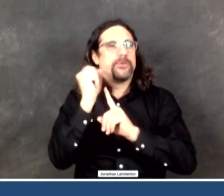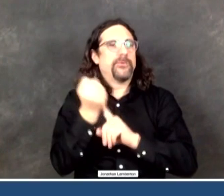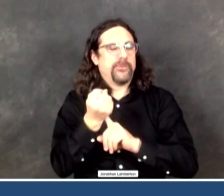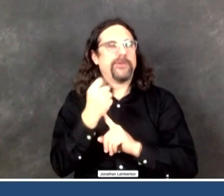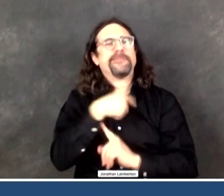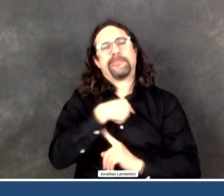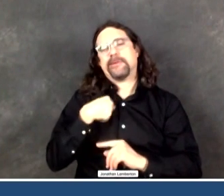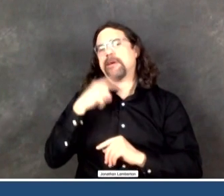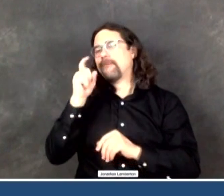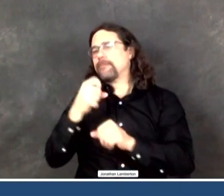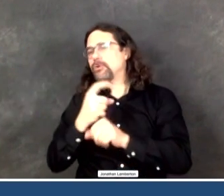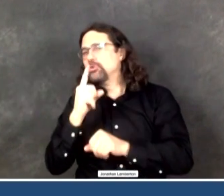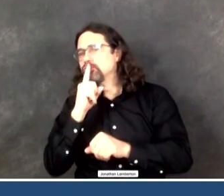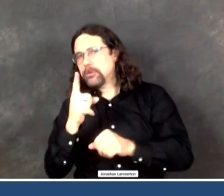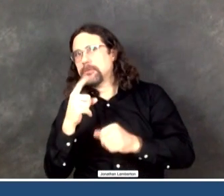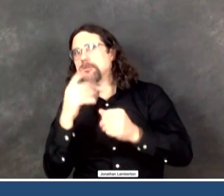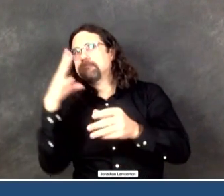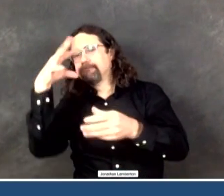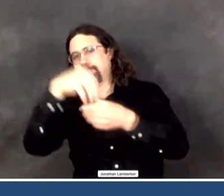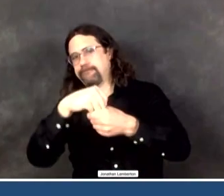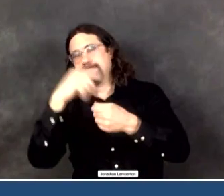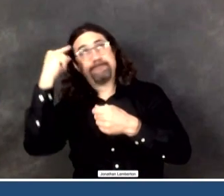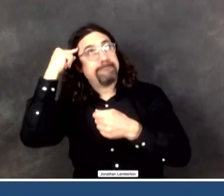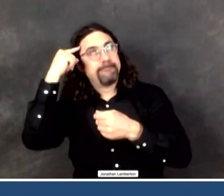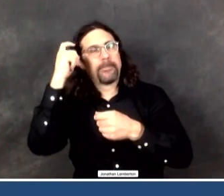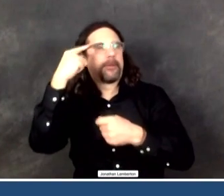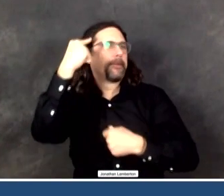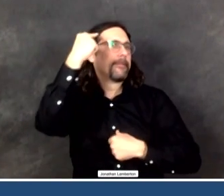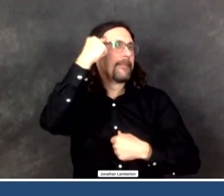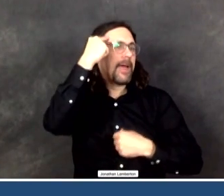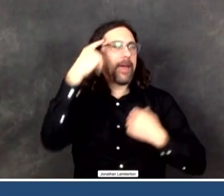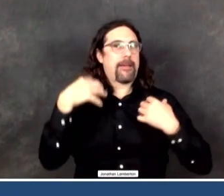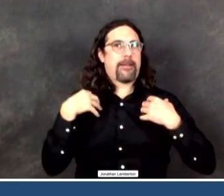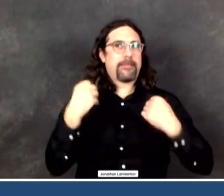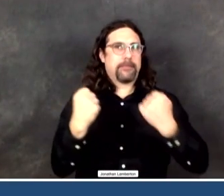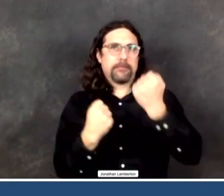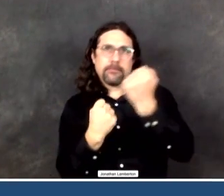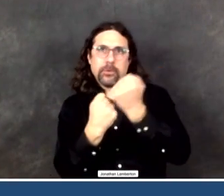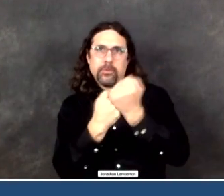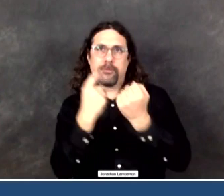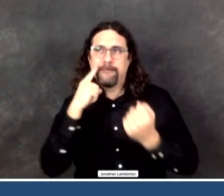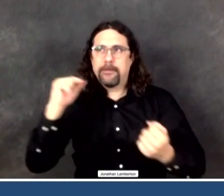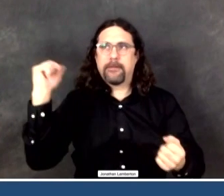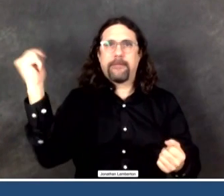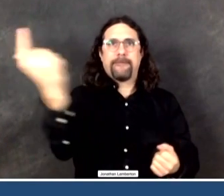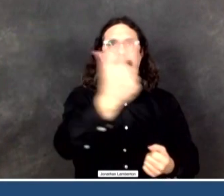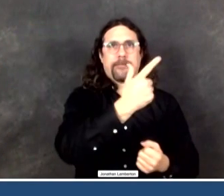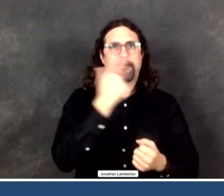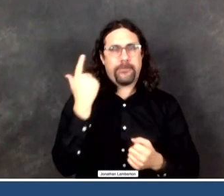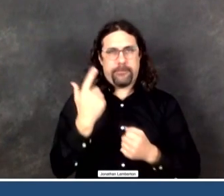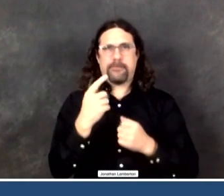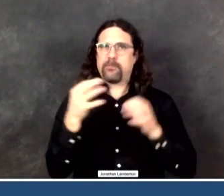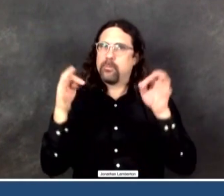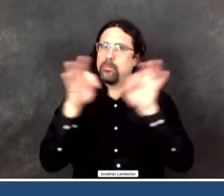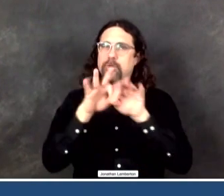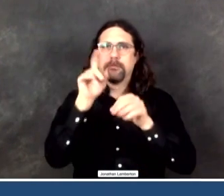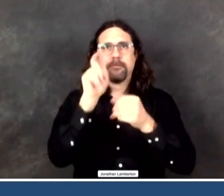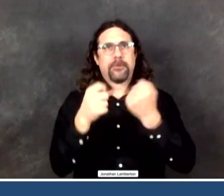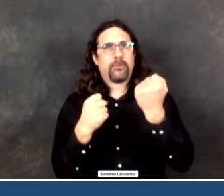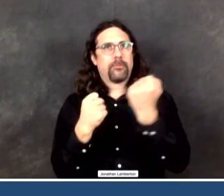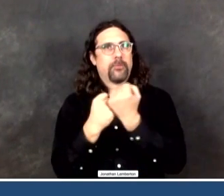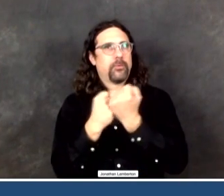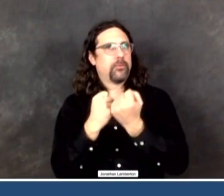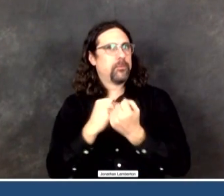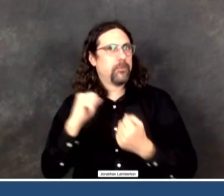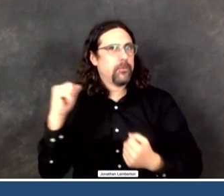September. And next school year is going to have to be the greatest academic year the New York City public schools have ever had, because we're